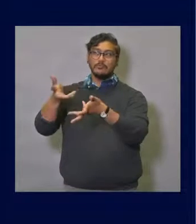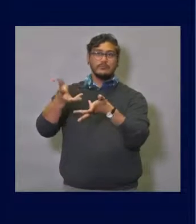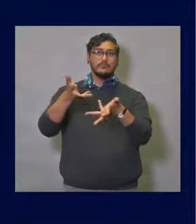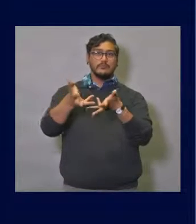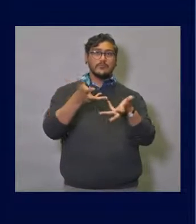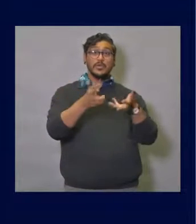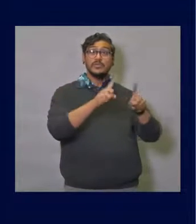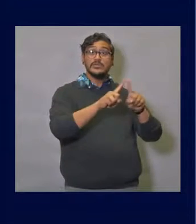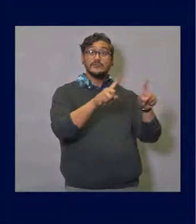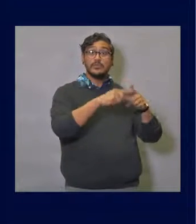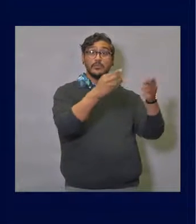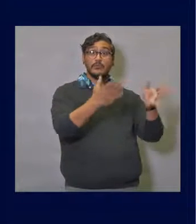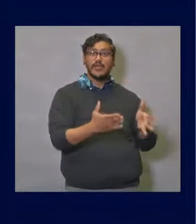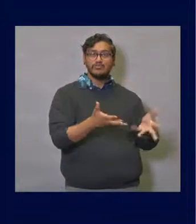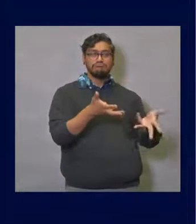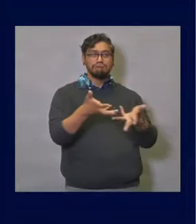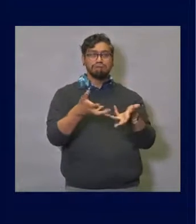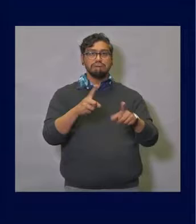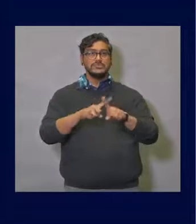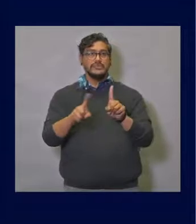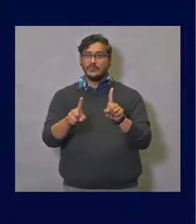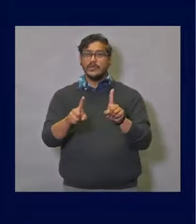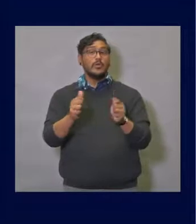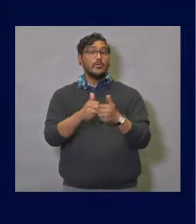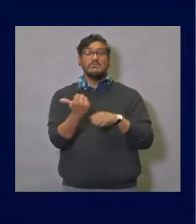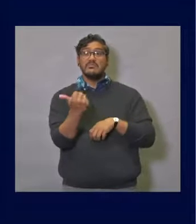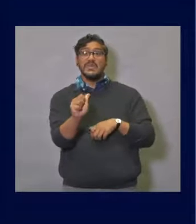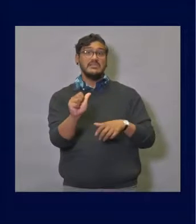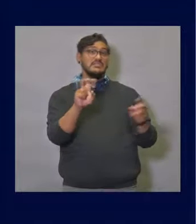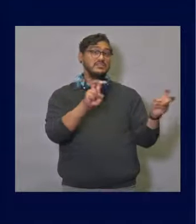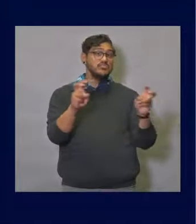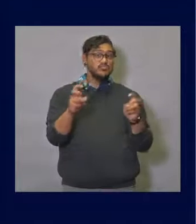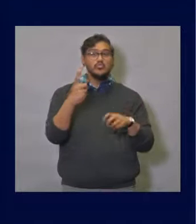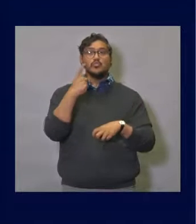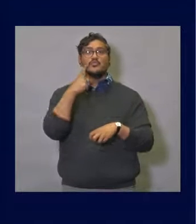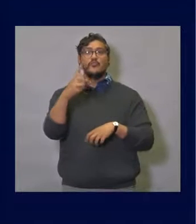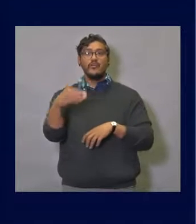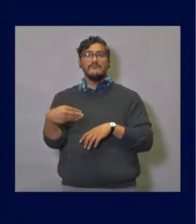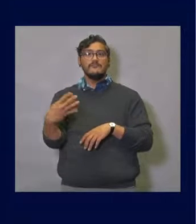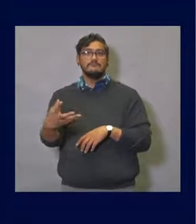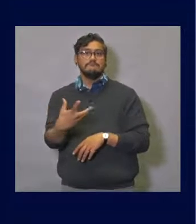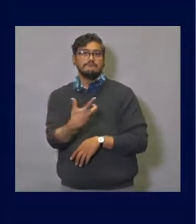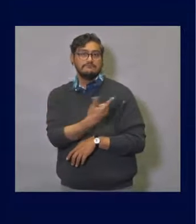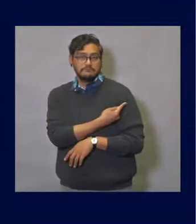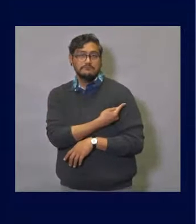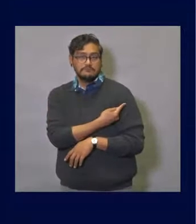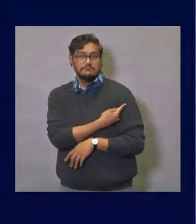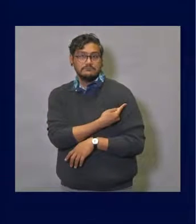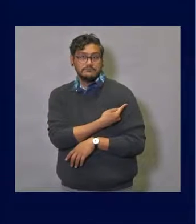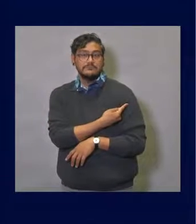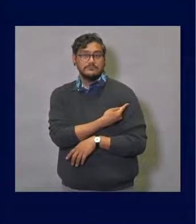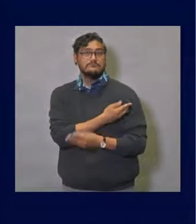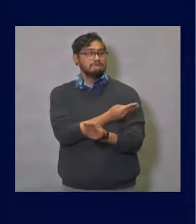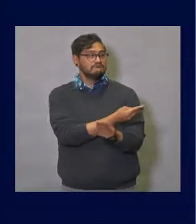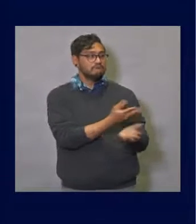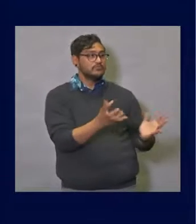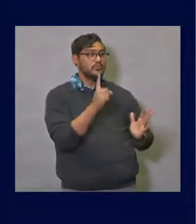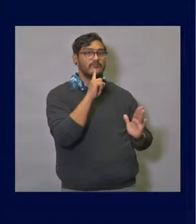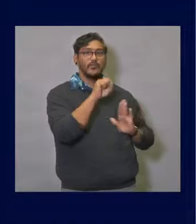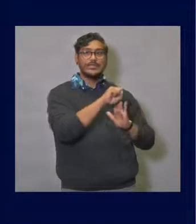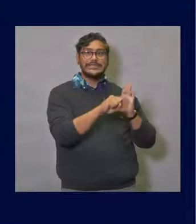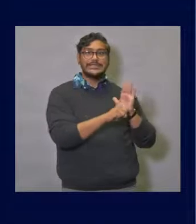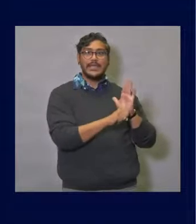vaccination providers concerning any and all issues of vaccine procurement and the provision of vaccine to the state